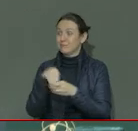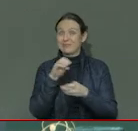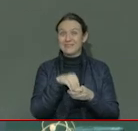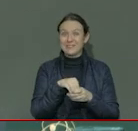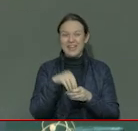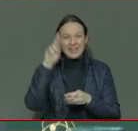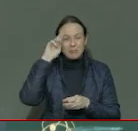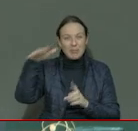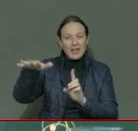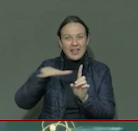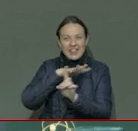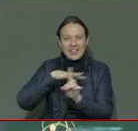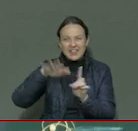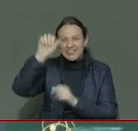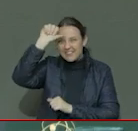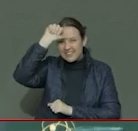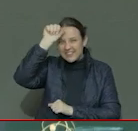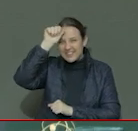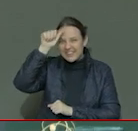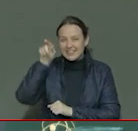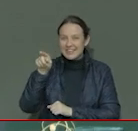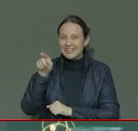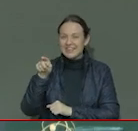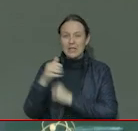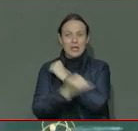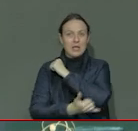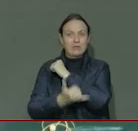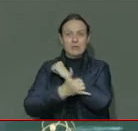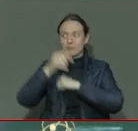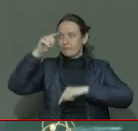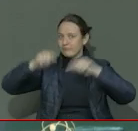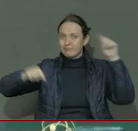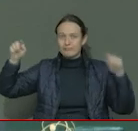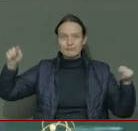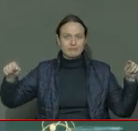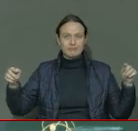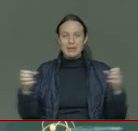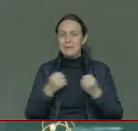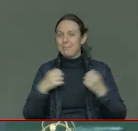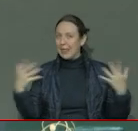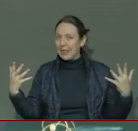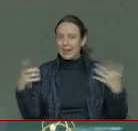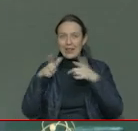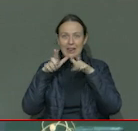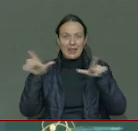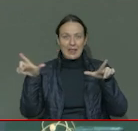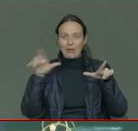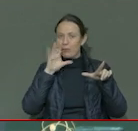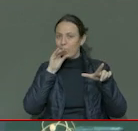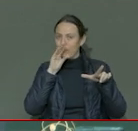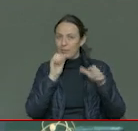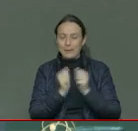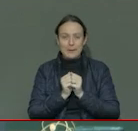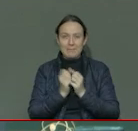India. India is a very diverse country where there are several languages that are spoken, there are